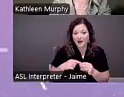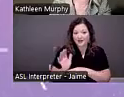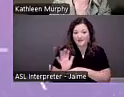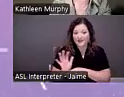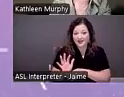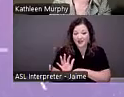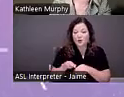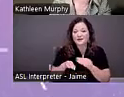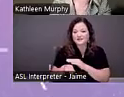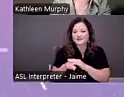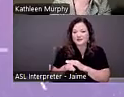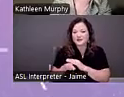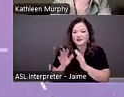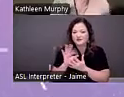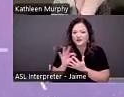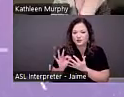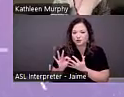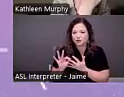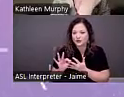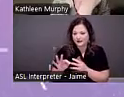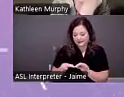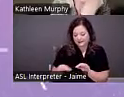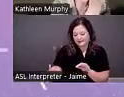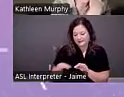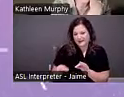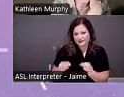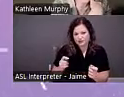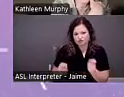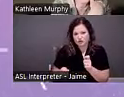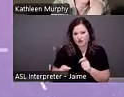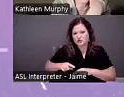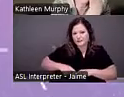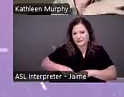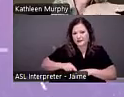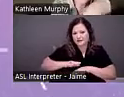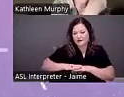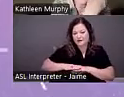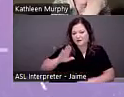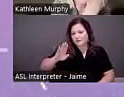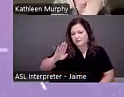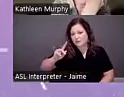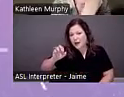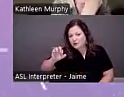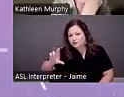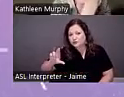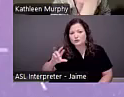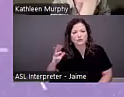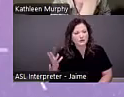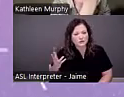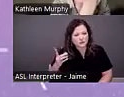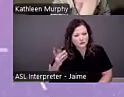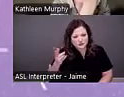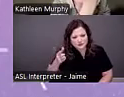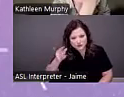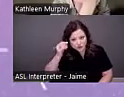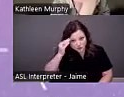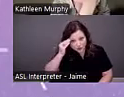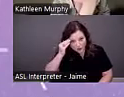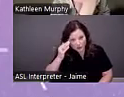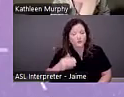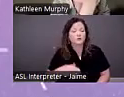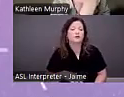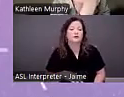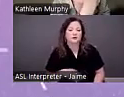feature. Does the text change based on the browser settings? Do you know, or is that kind of in the weeds for you? So we've